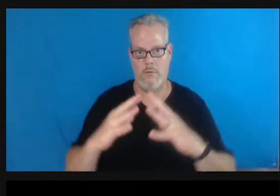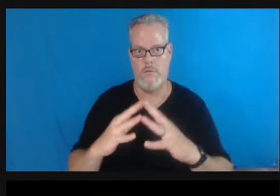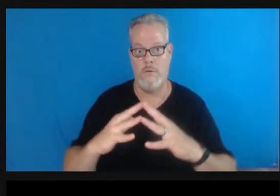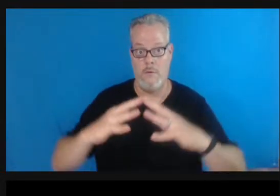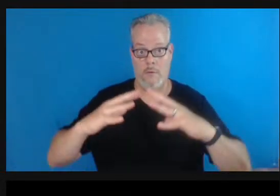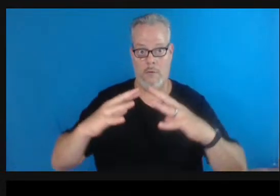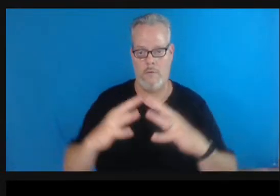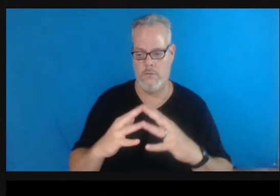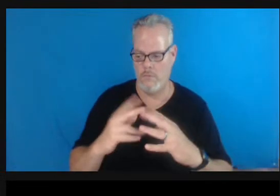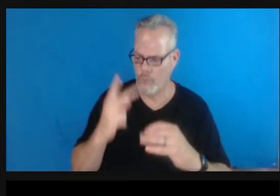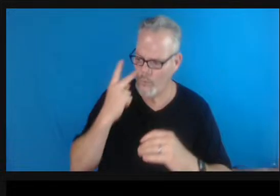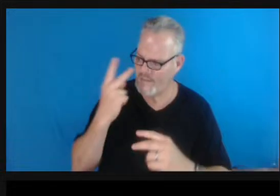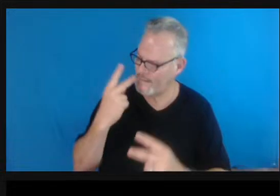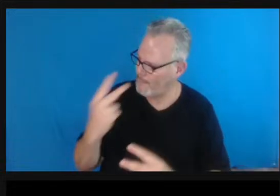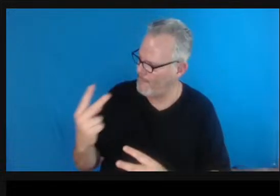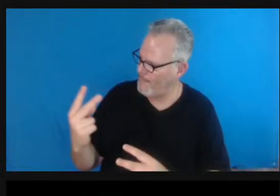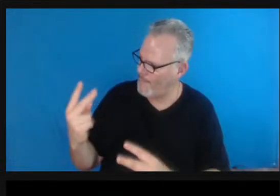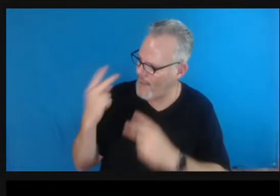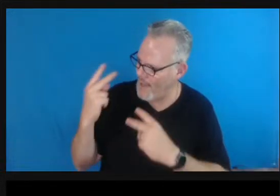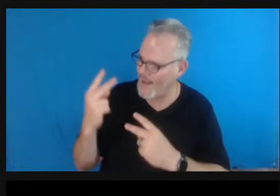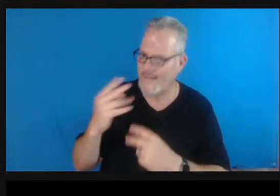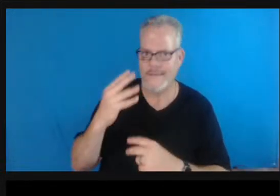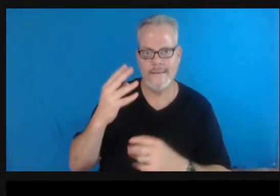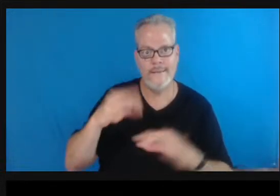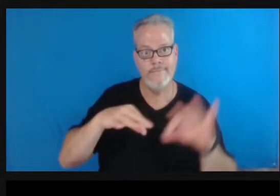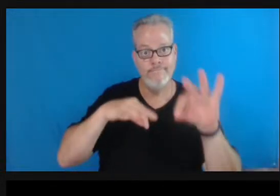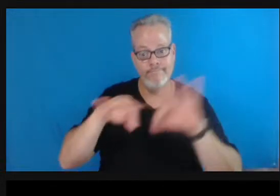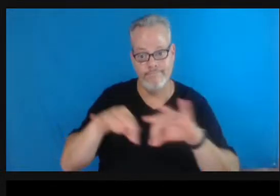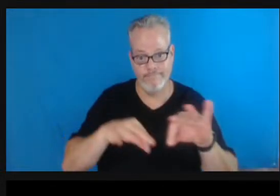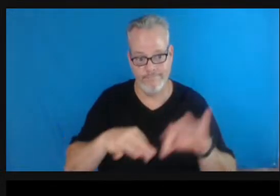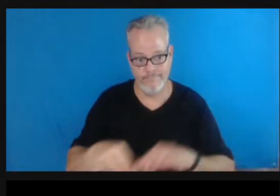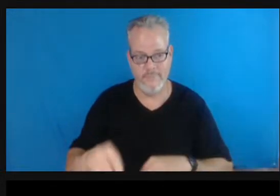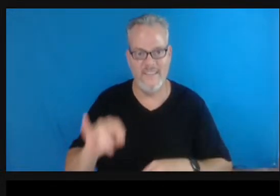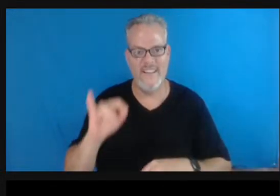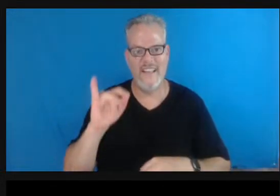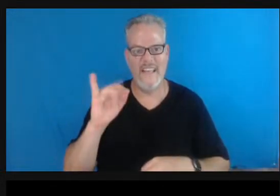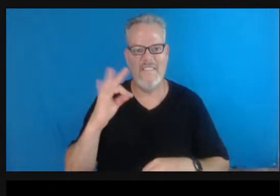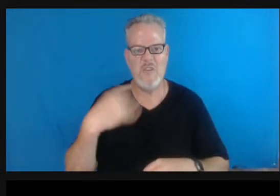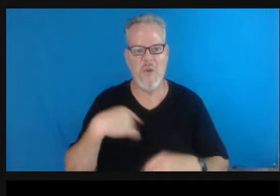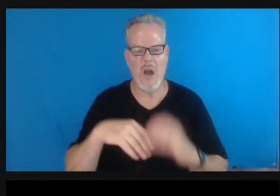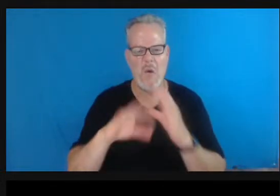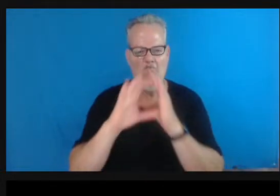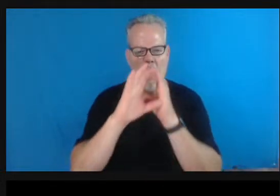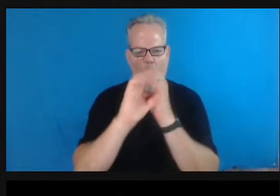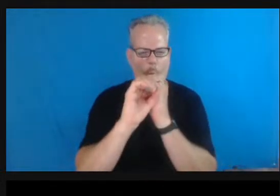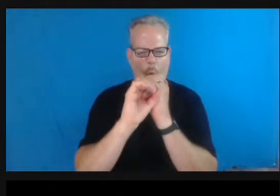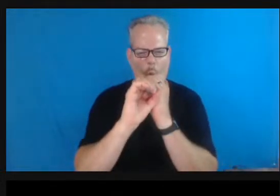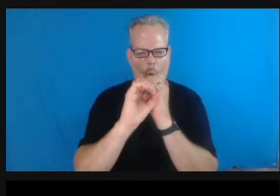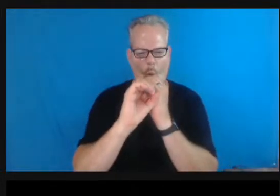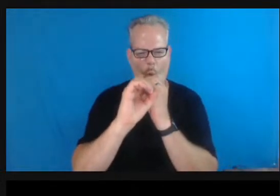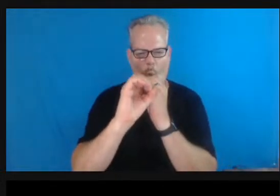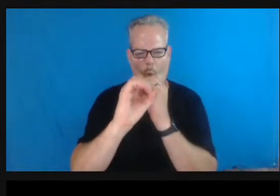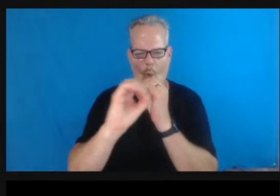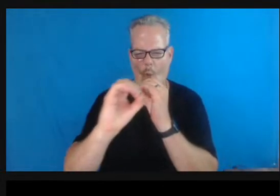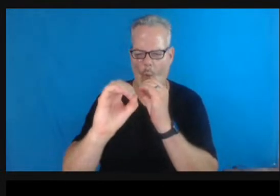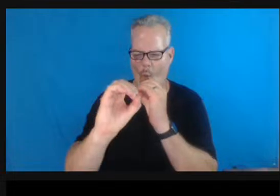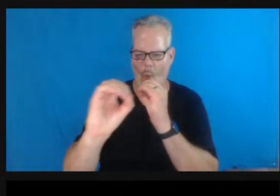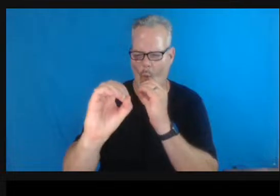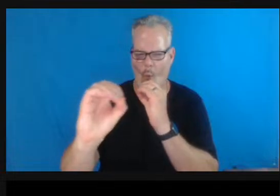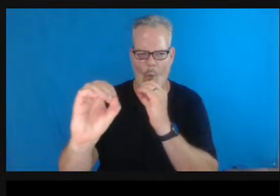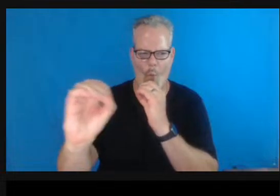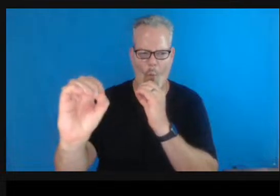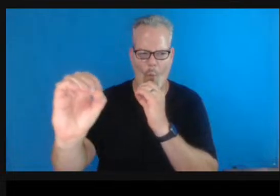was that in some narrow conduit, when you're trying to move your lava around, your magma